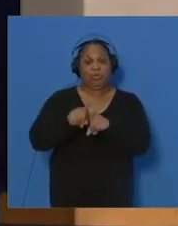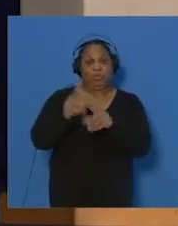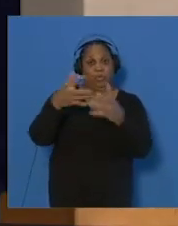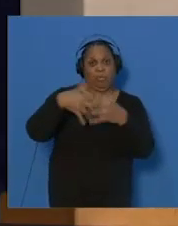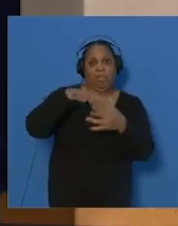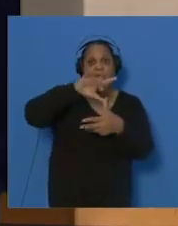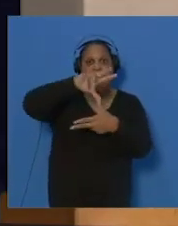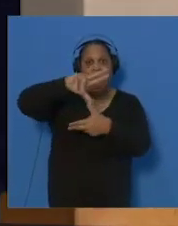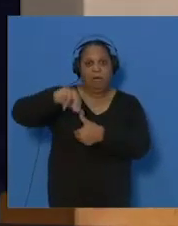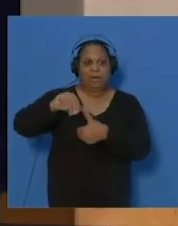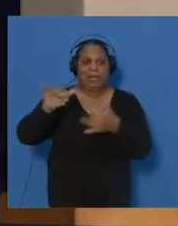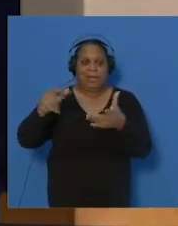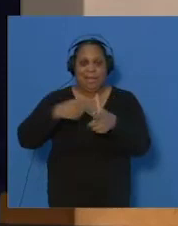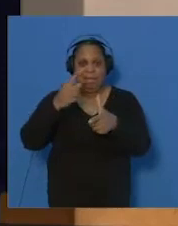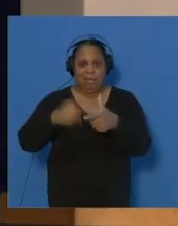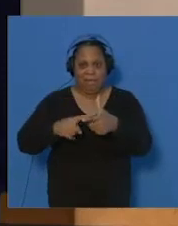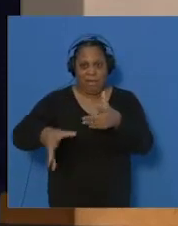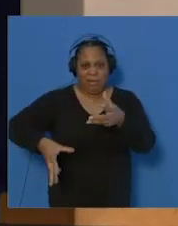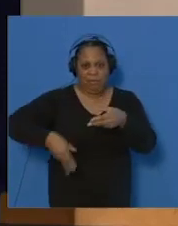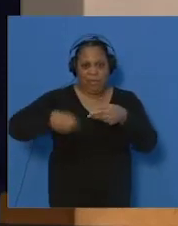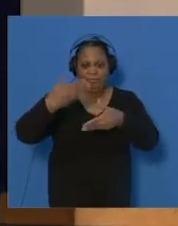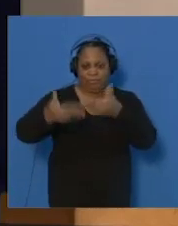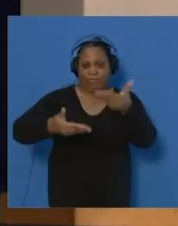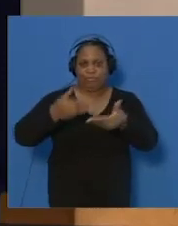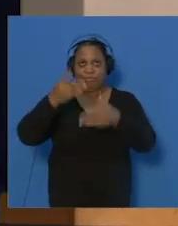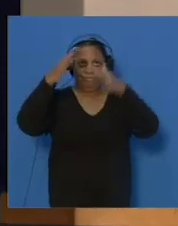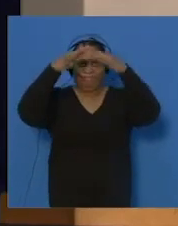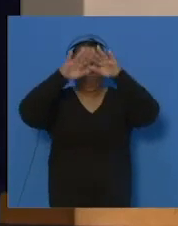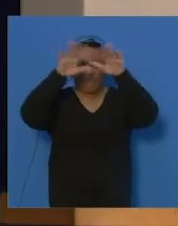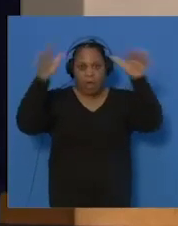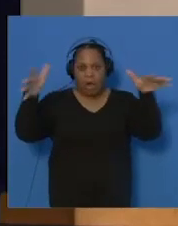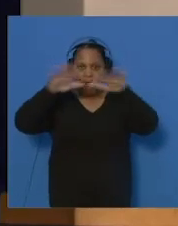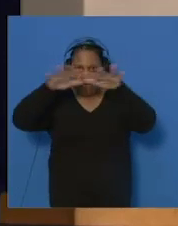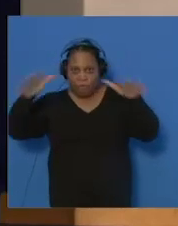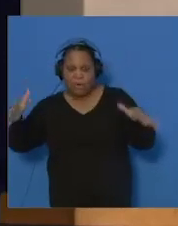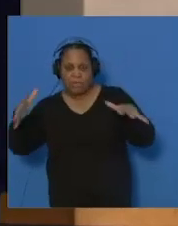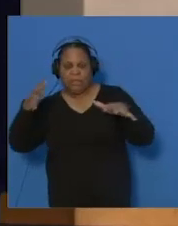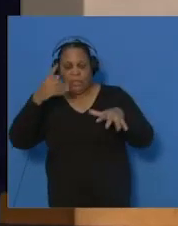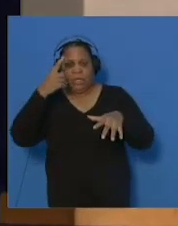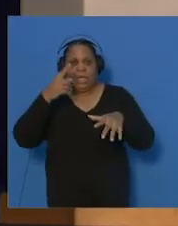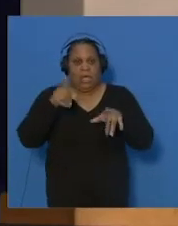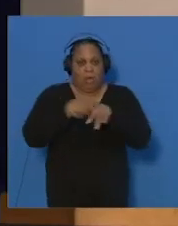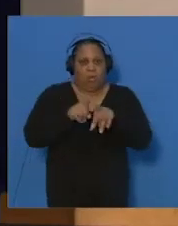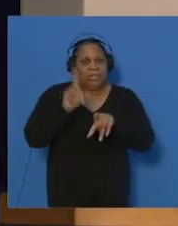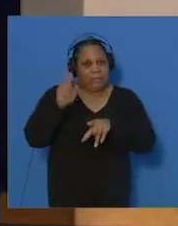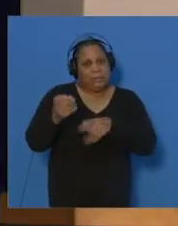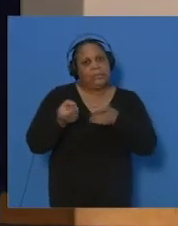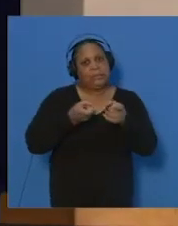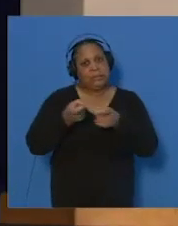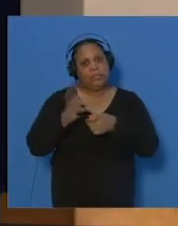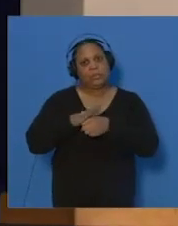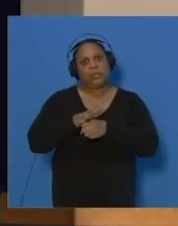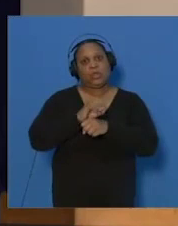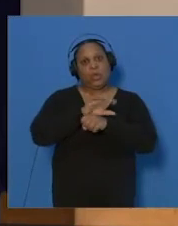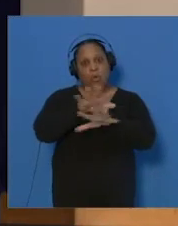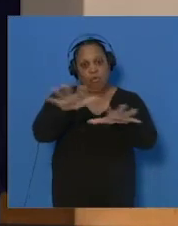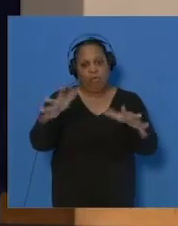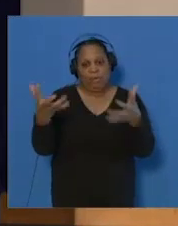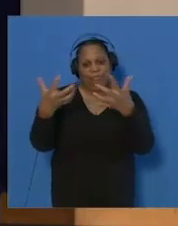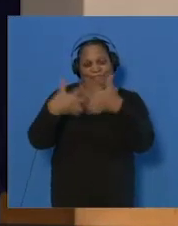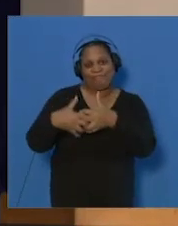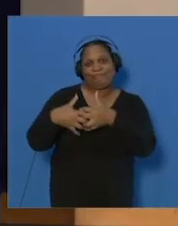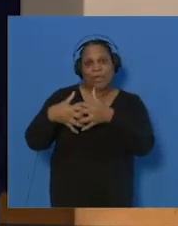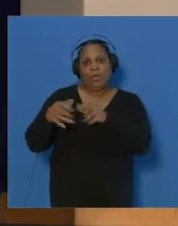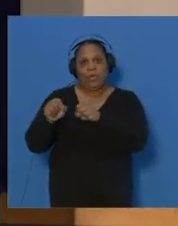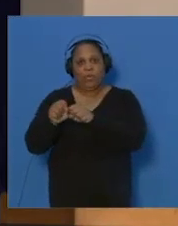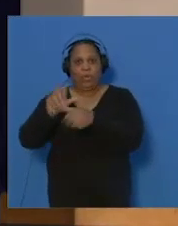ordering and replenishing our tarpaulins and other supplies. We understand that we have to be able to deal with COVID as well as dealing with the